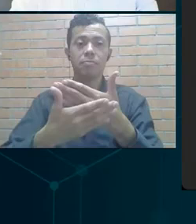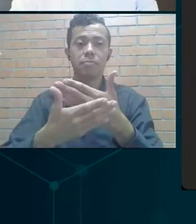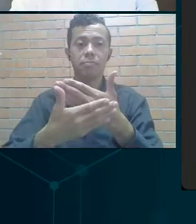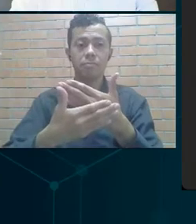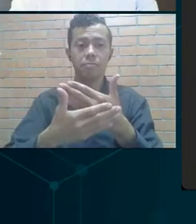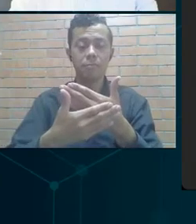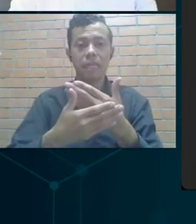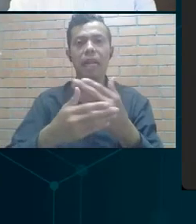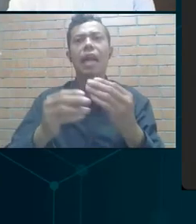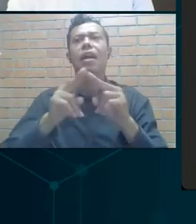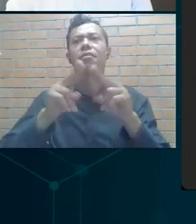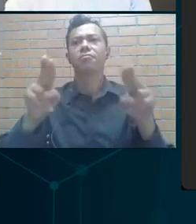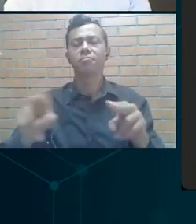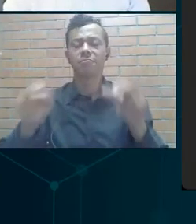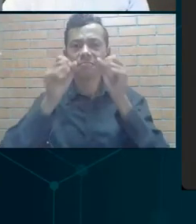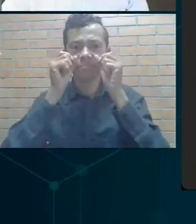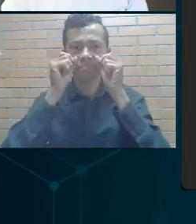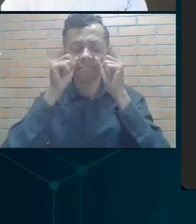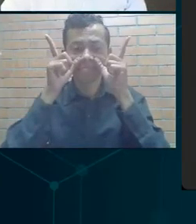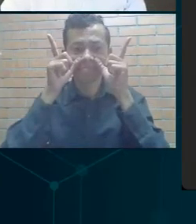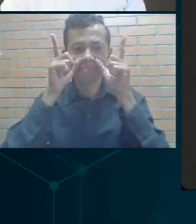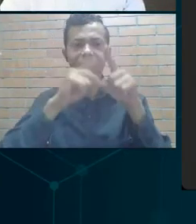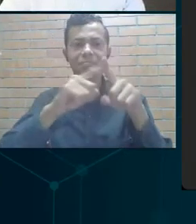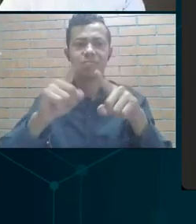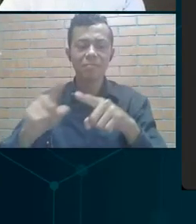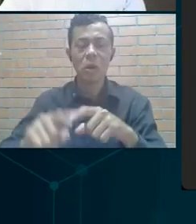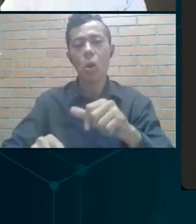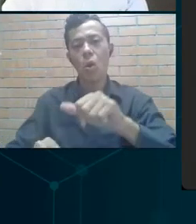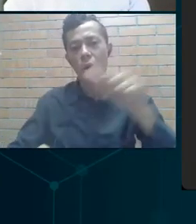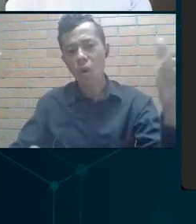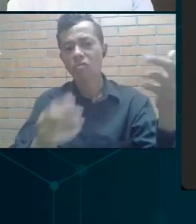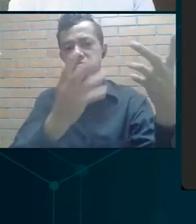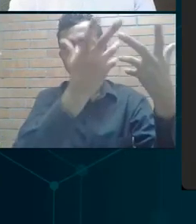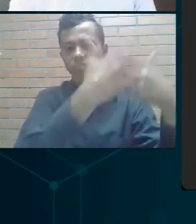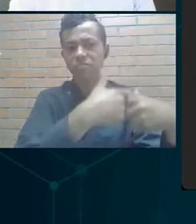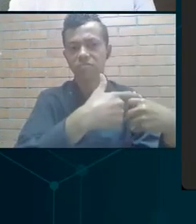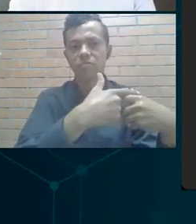over the web, and yet they certainly haven't mastered